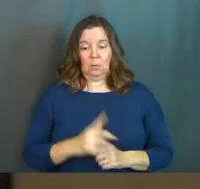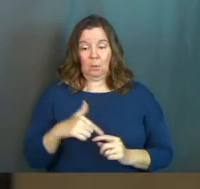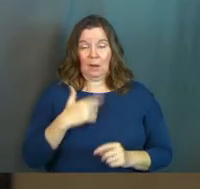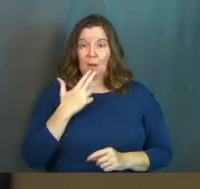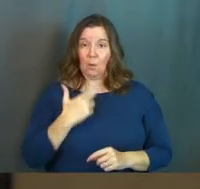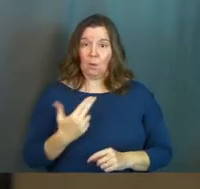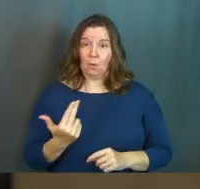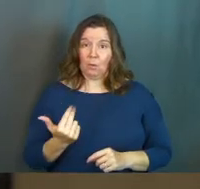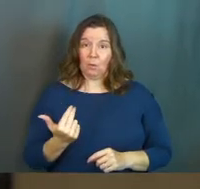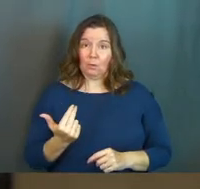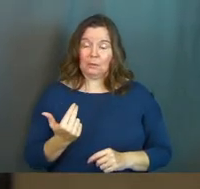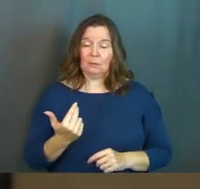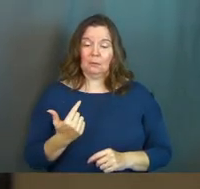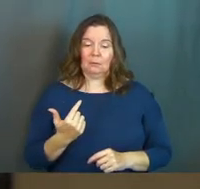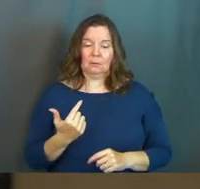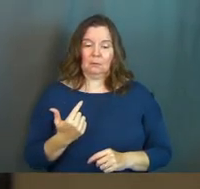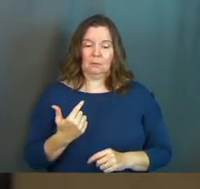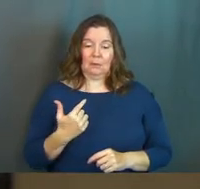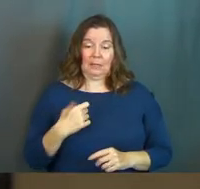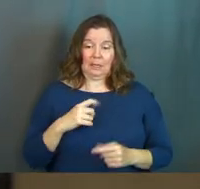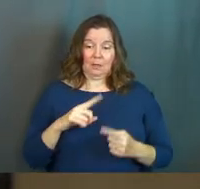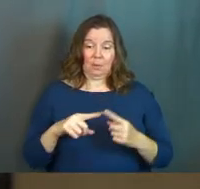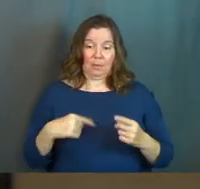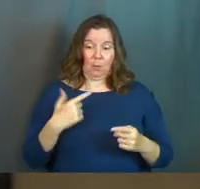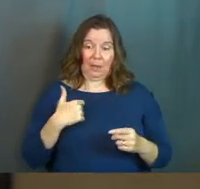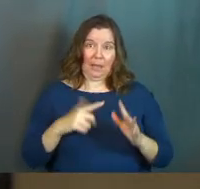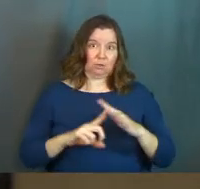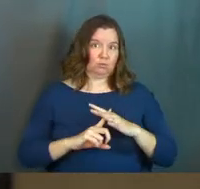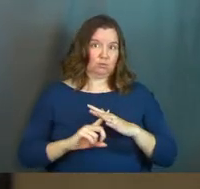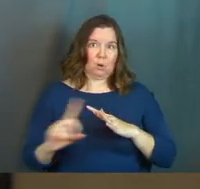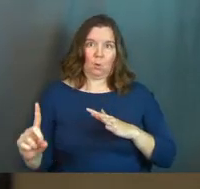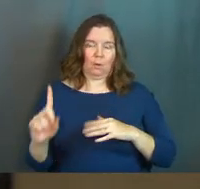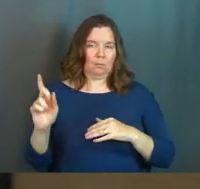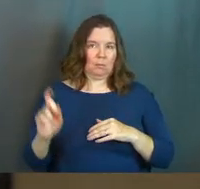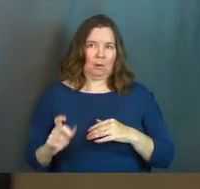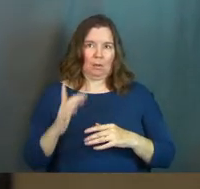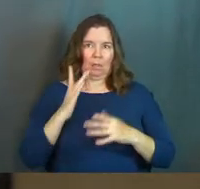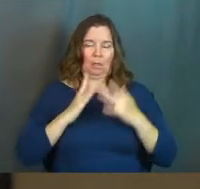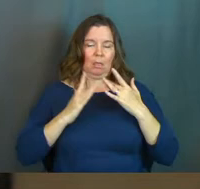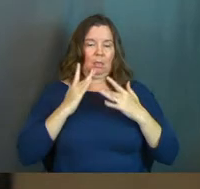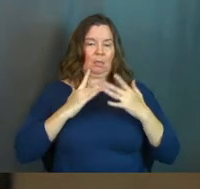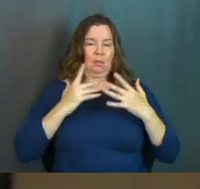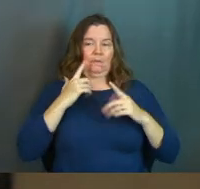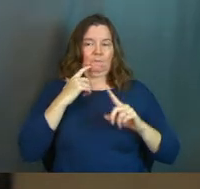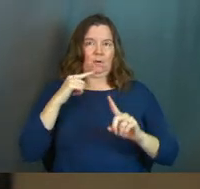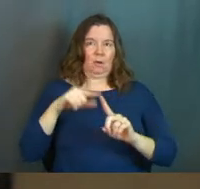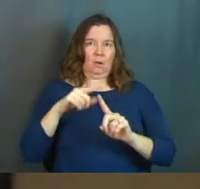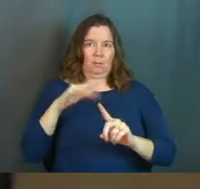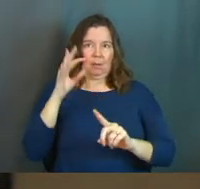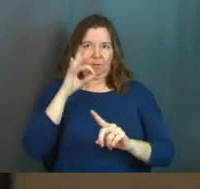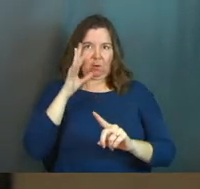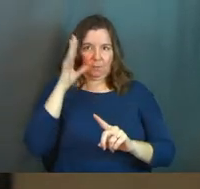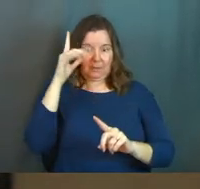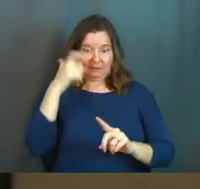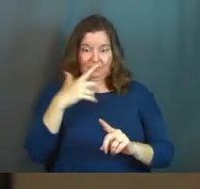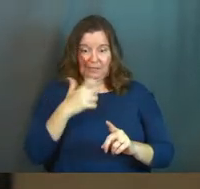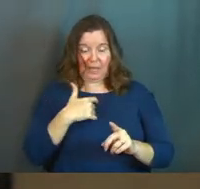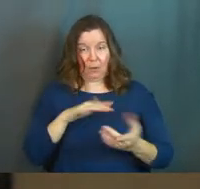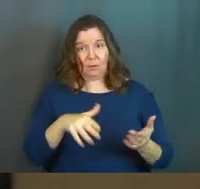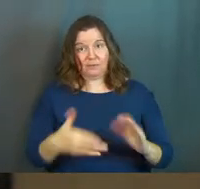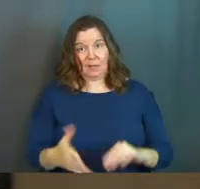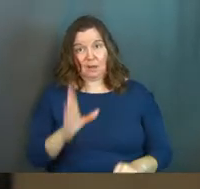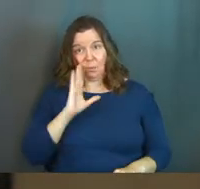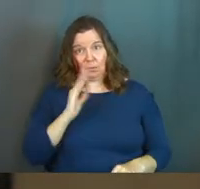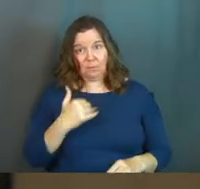When I was 13 years old, it got to the point where I had to run away from him. Because if I didn't, I would probably have